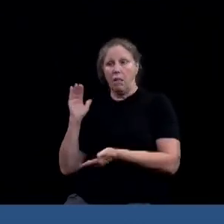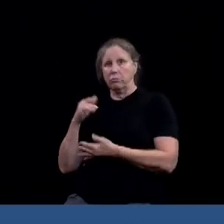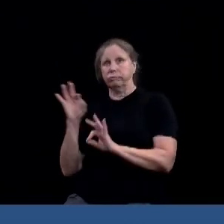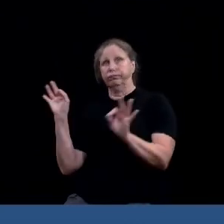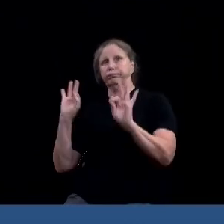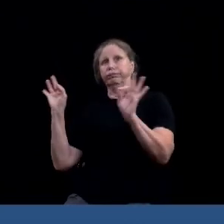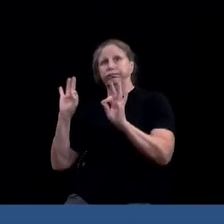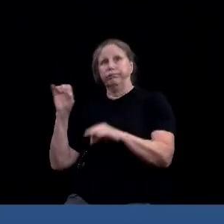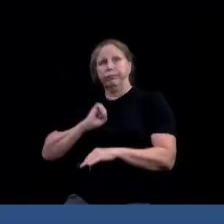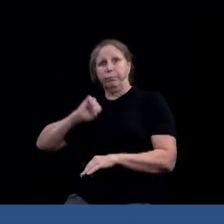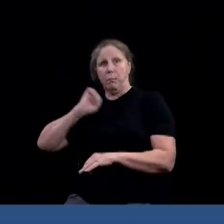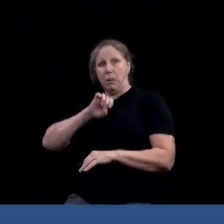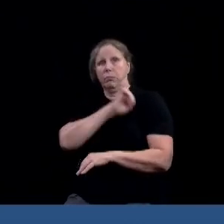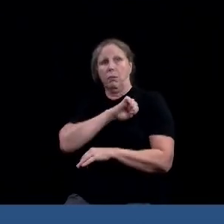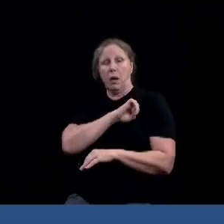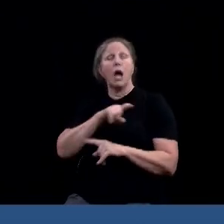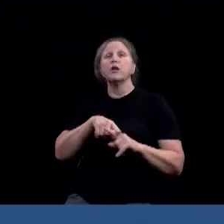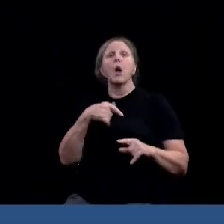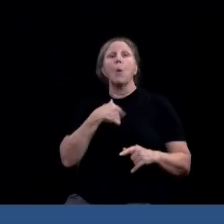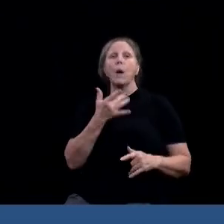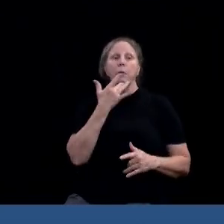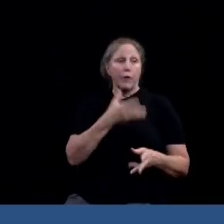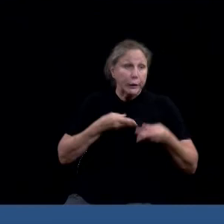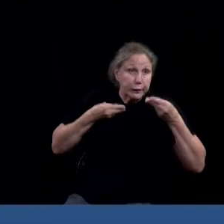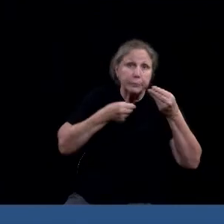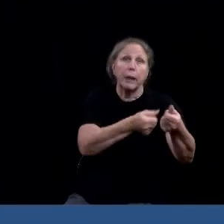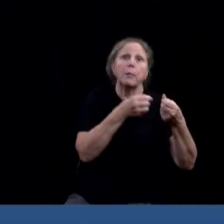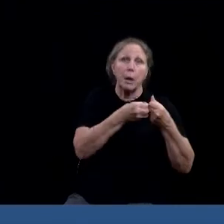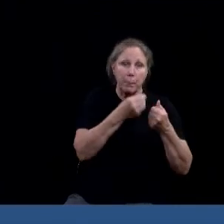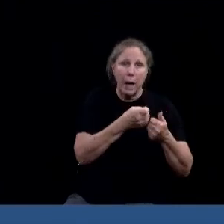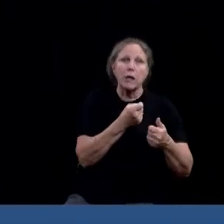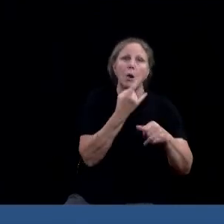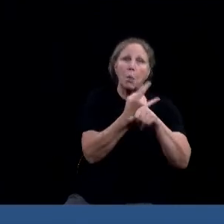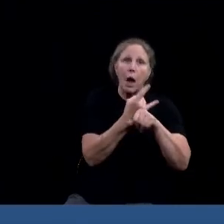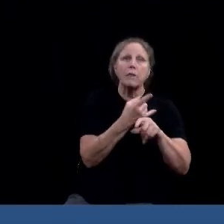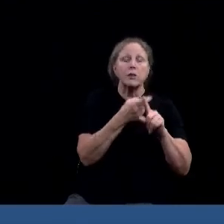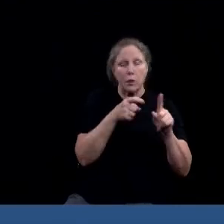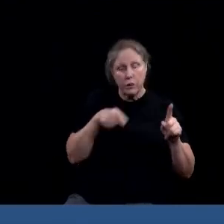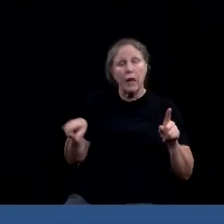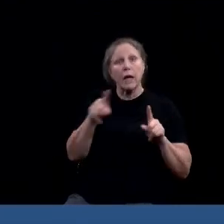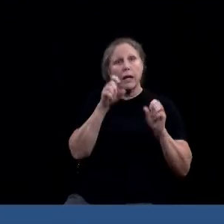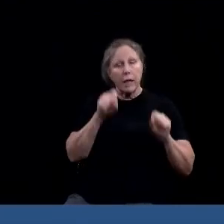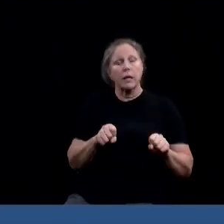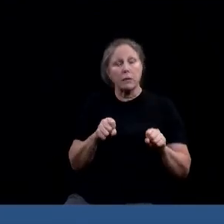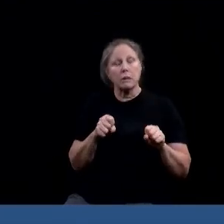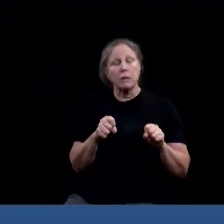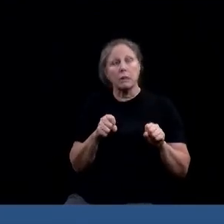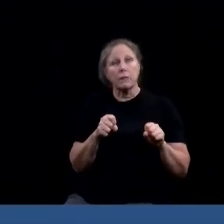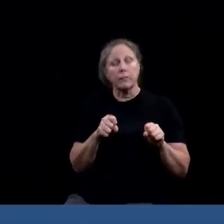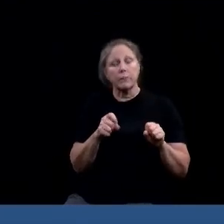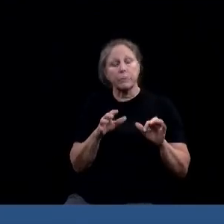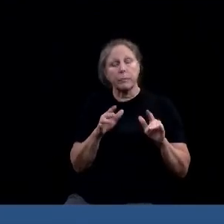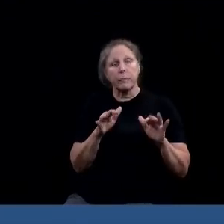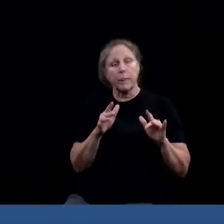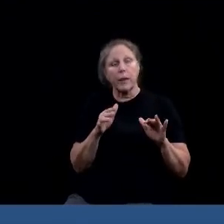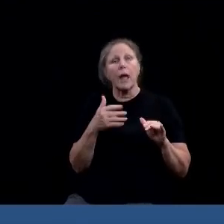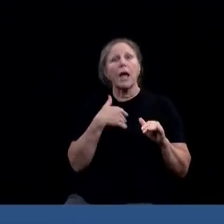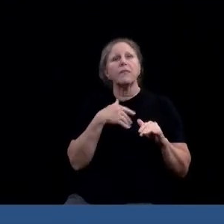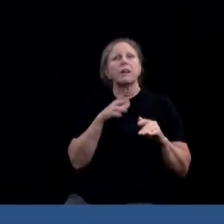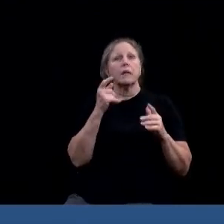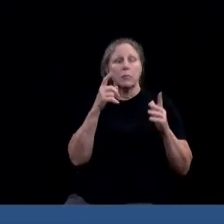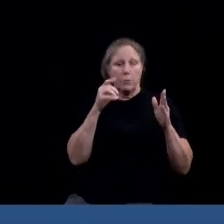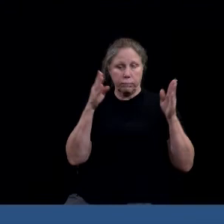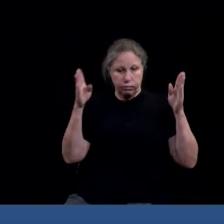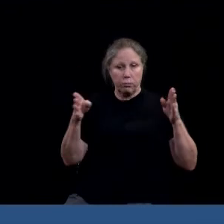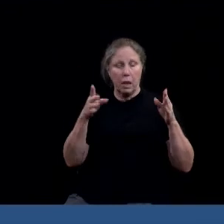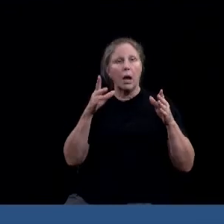so that the schools can carve out a bandwidth and so forth that will not affect my tenants at the